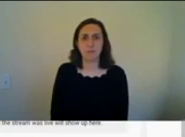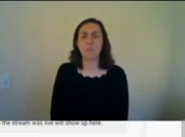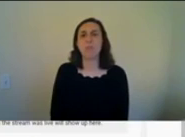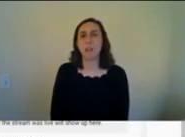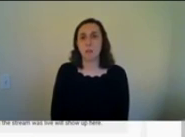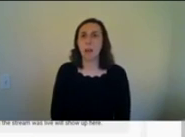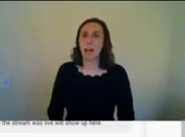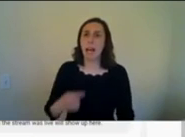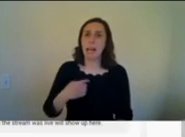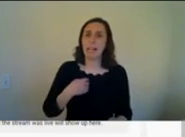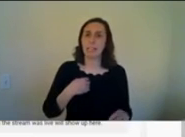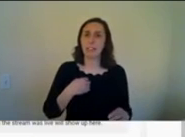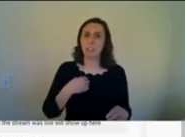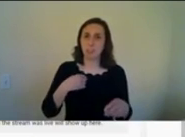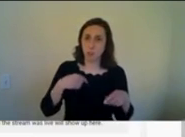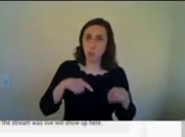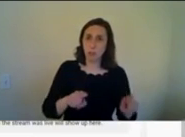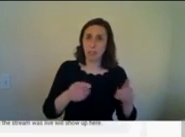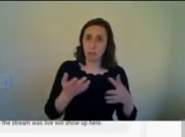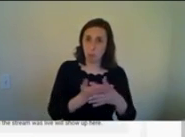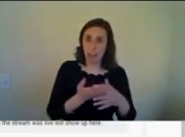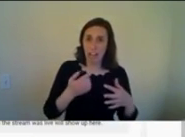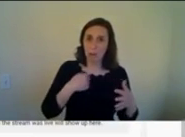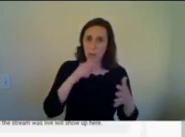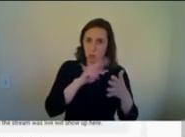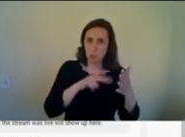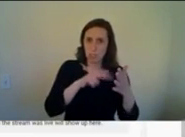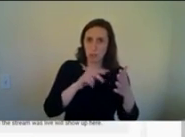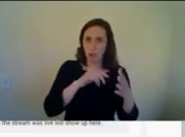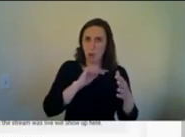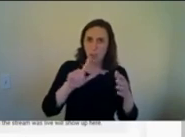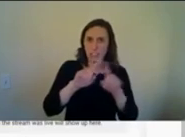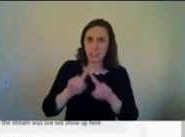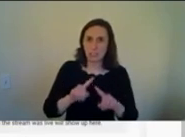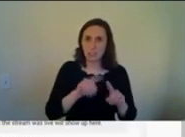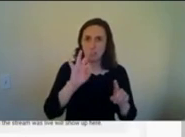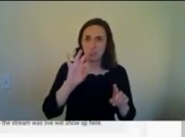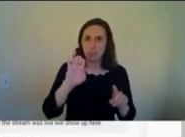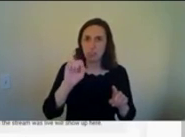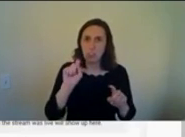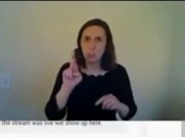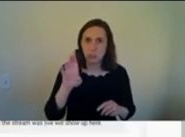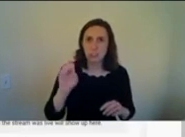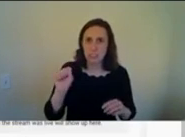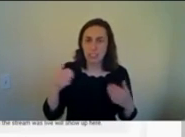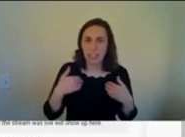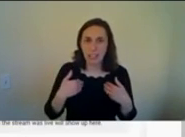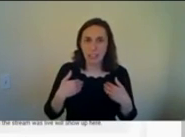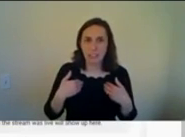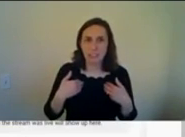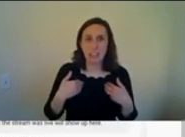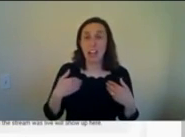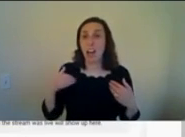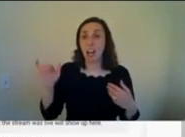break. And what I've been doing. I also have to use another program called